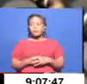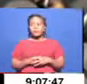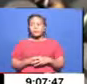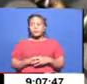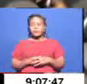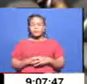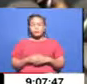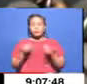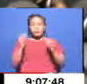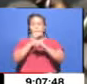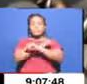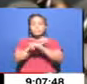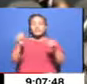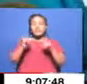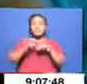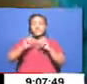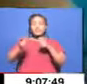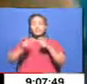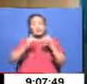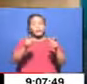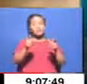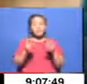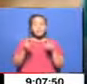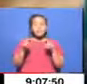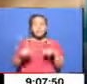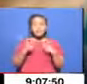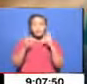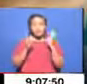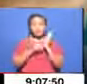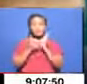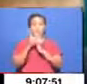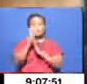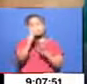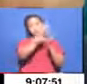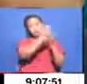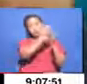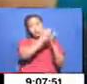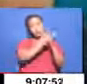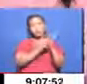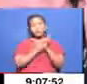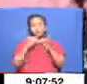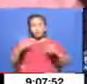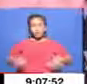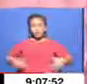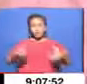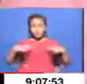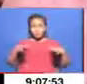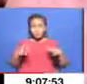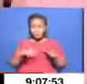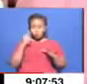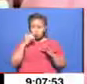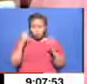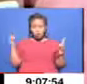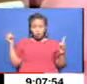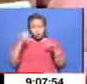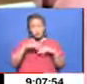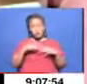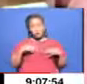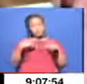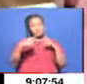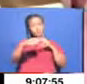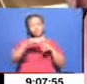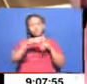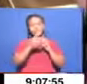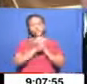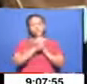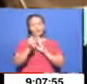The President's Award is a self-development program to all young people that aims at equipping them with positive life skills to make a